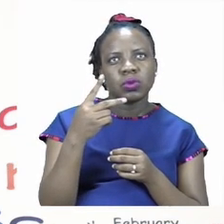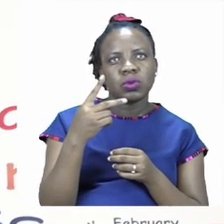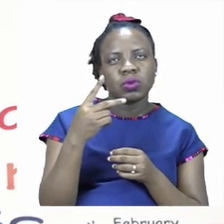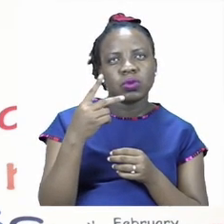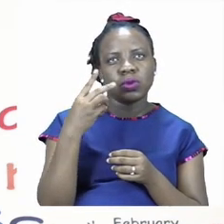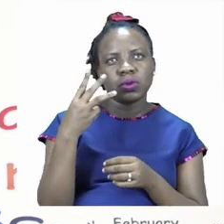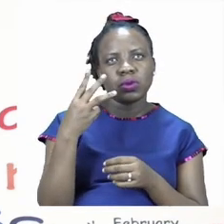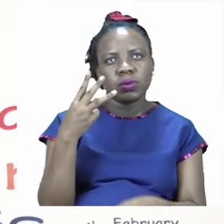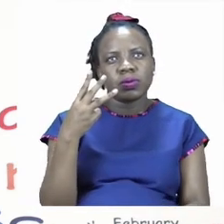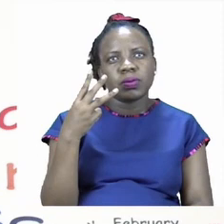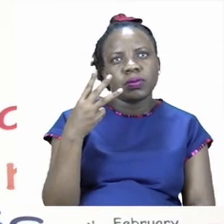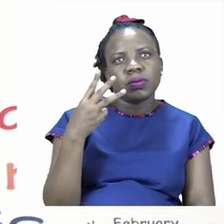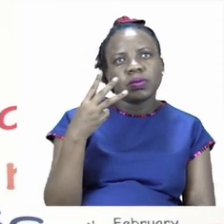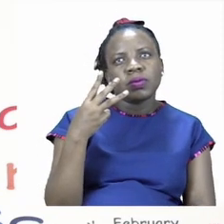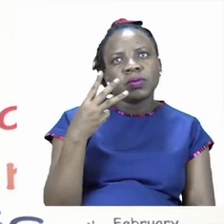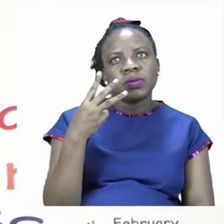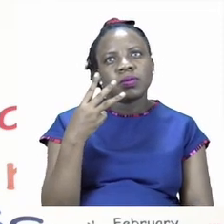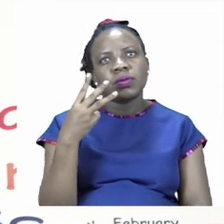3,